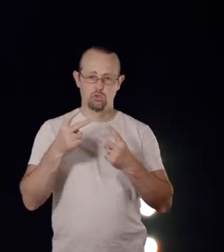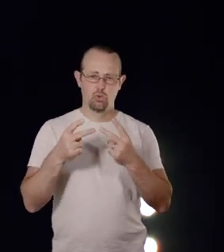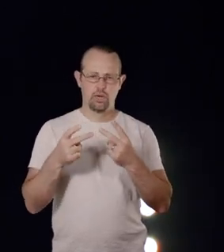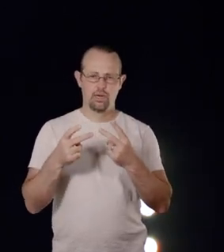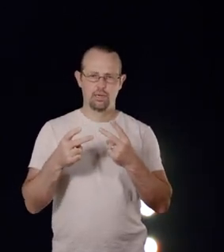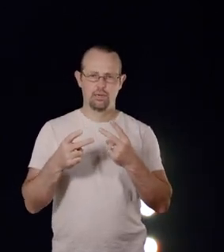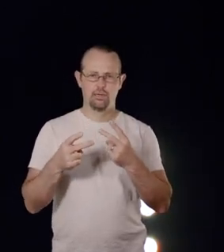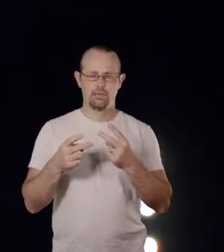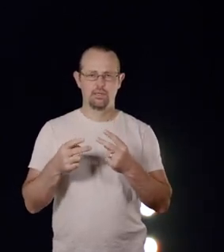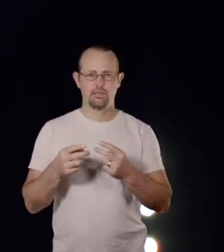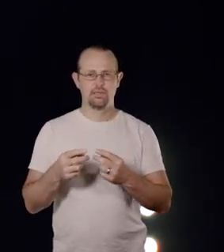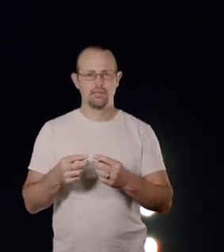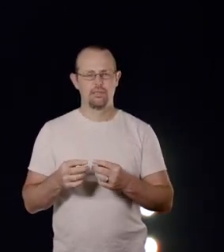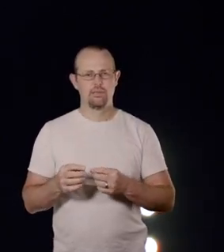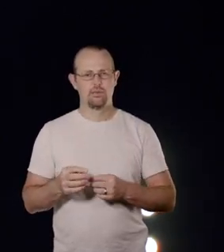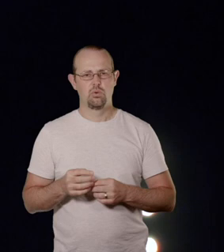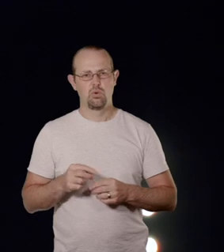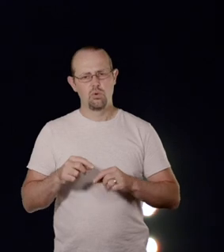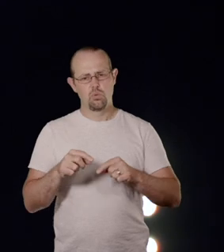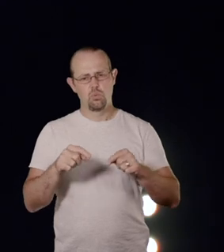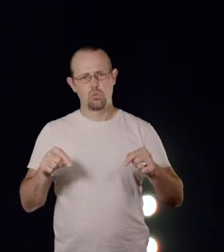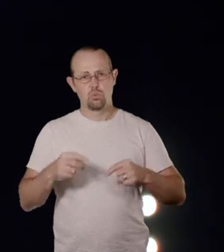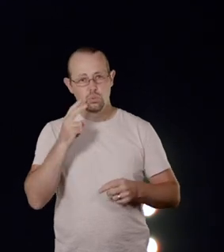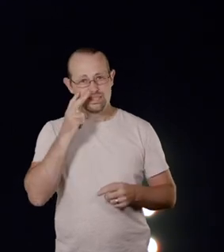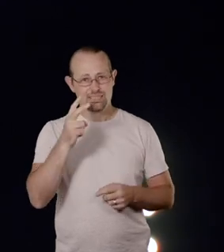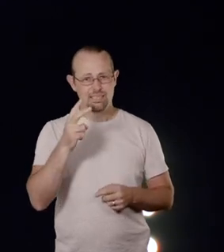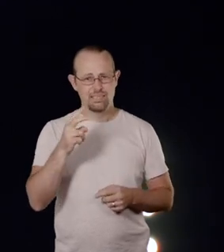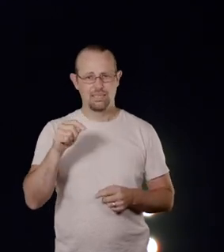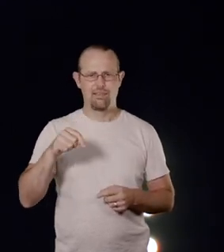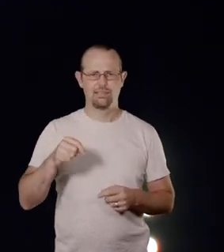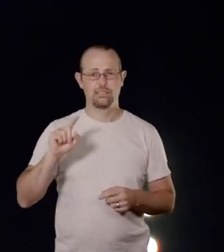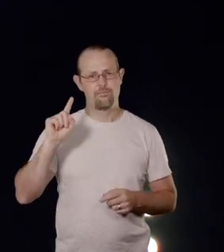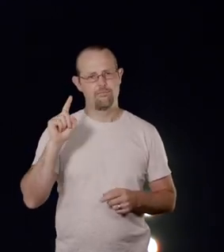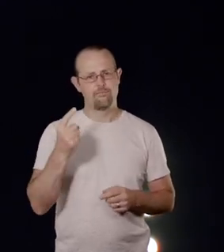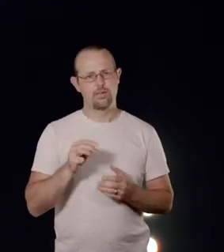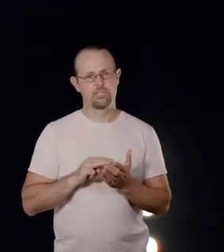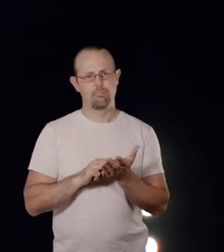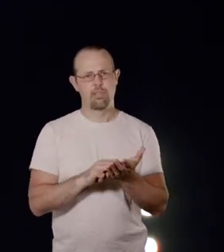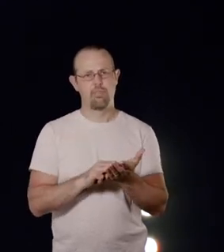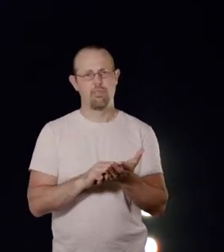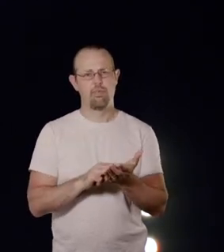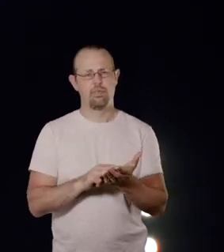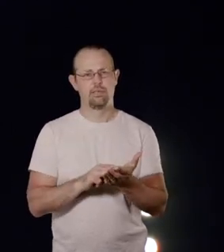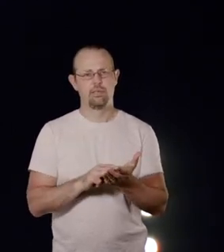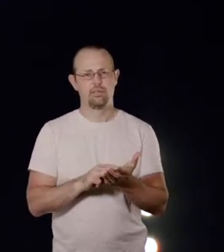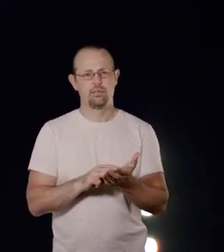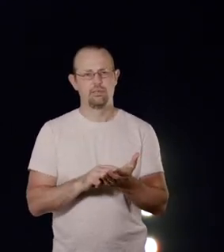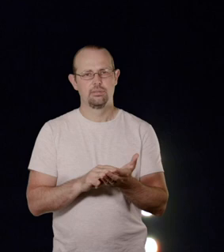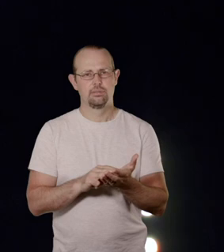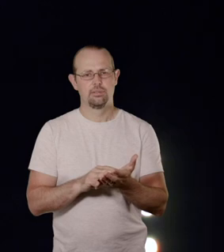there. And when we see that this is the first month and it's